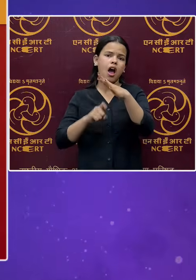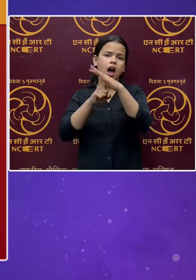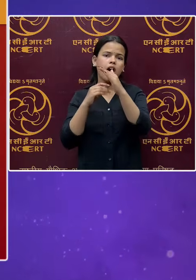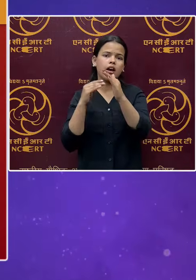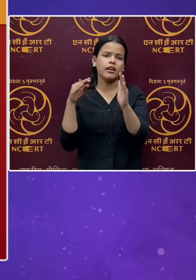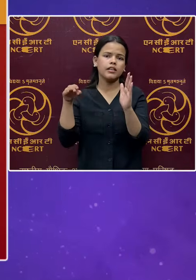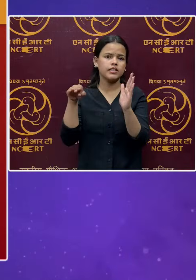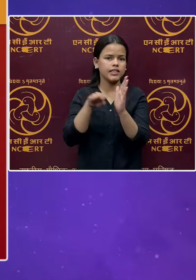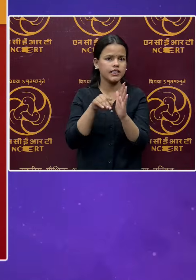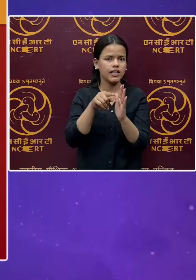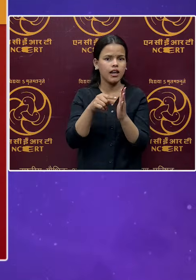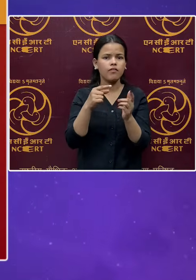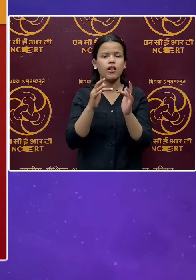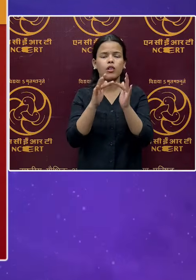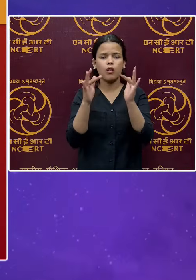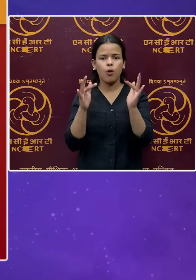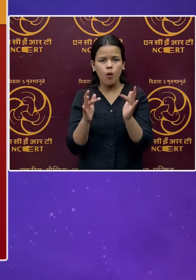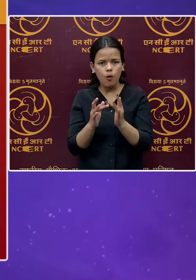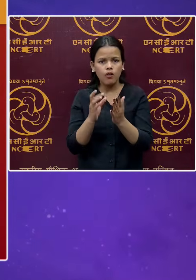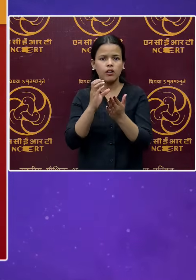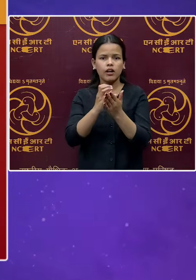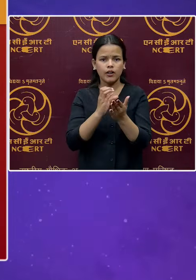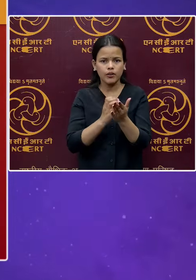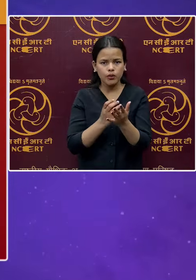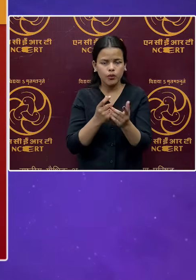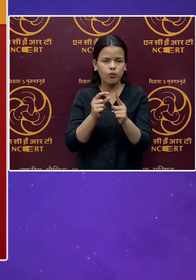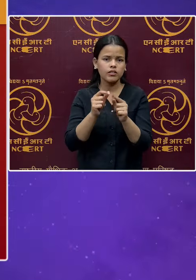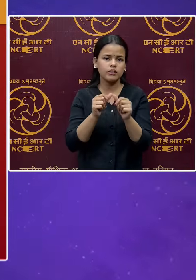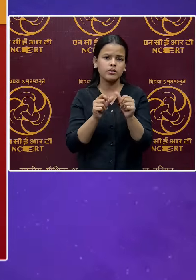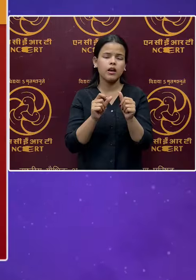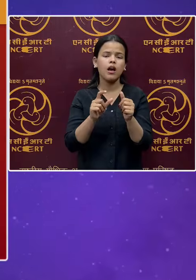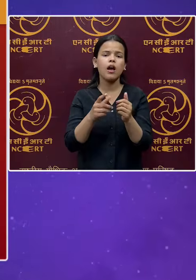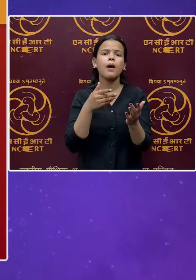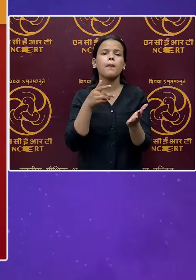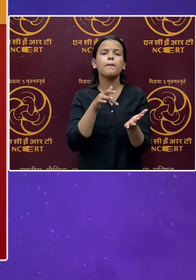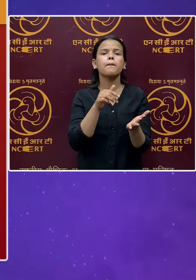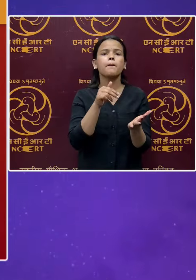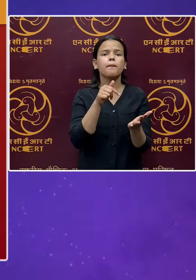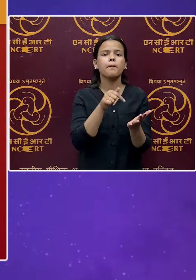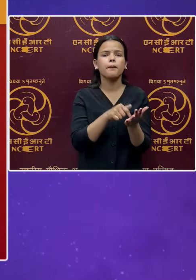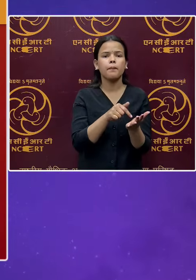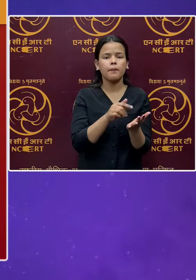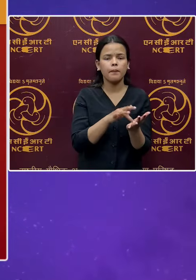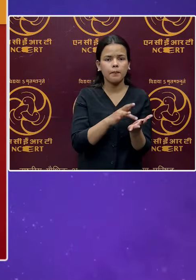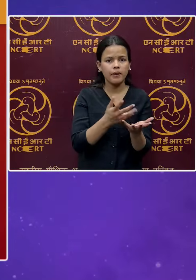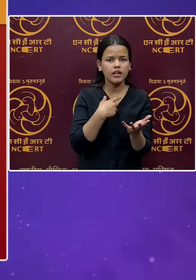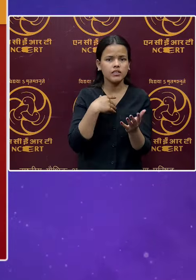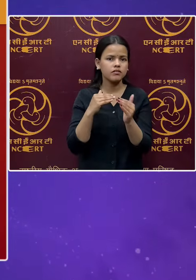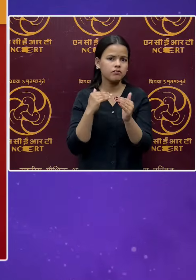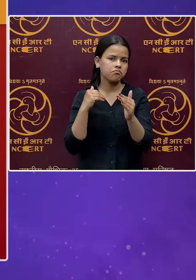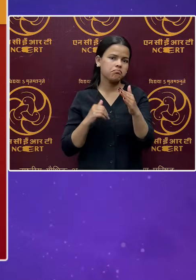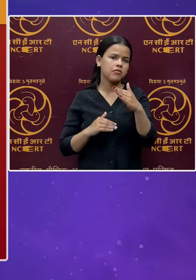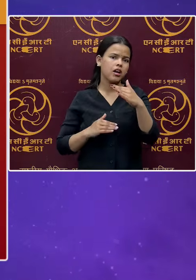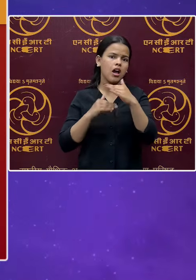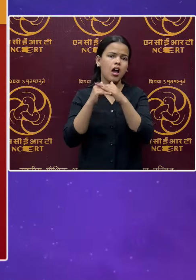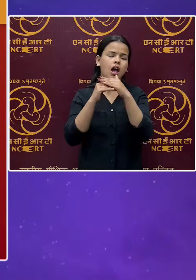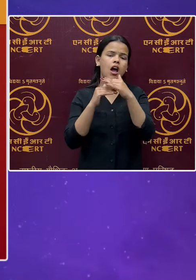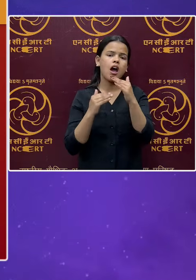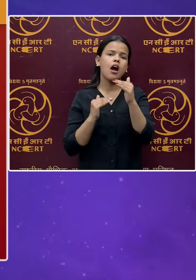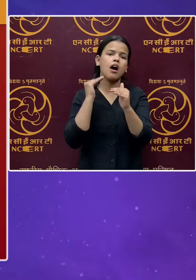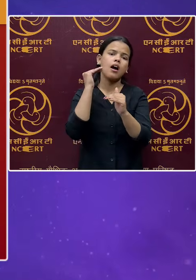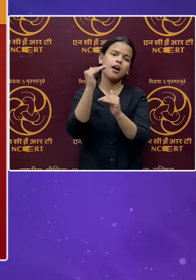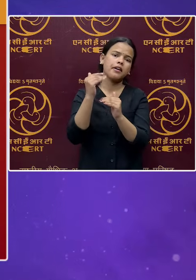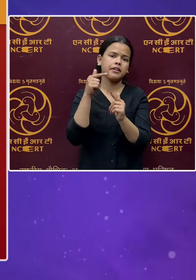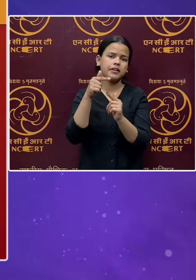the online course platform, and the administrator. So first, the highest role is administrator, like we call it database